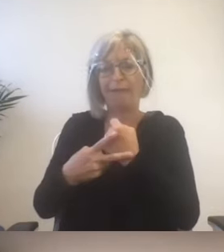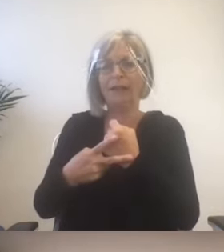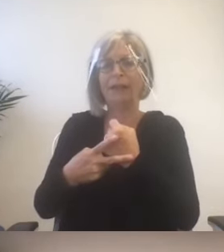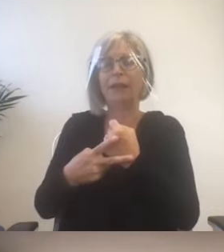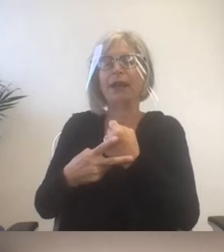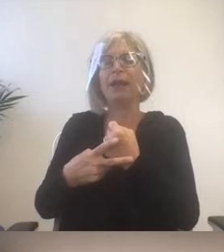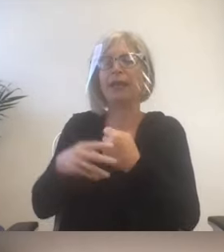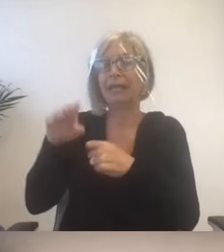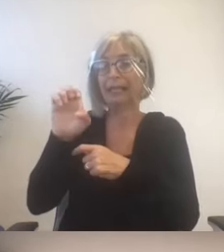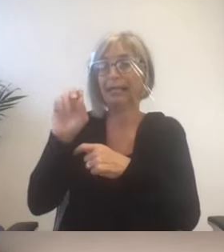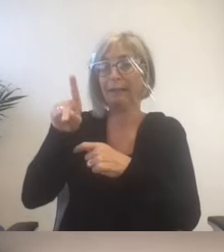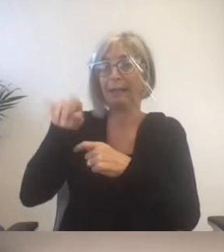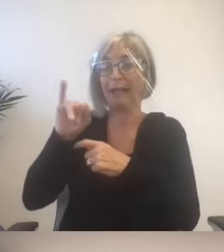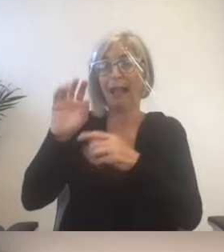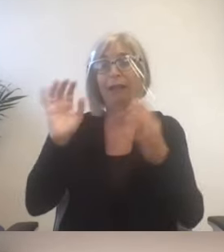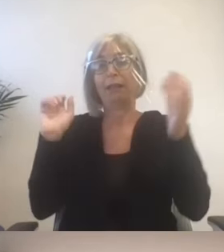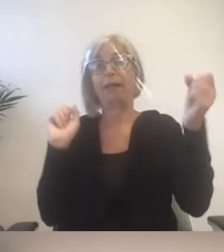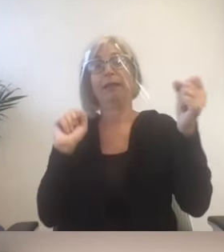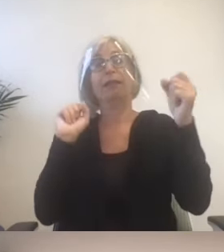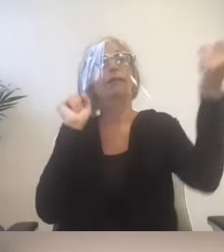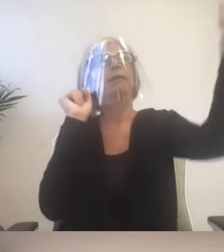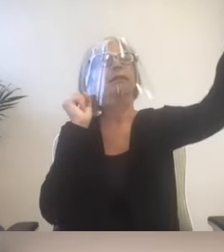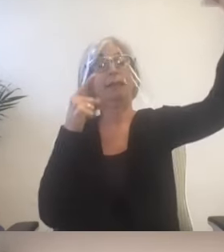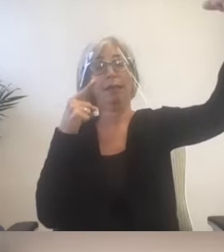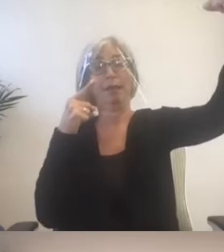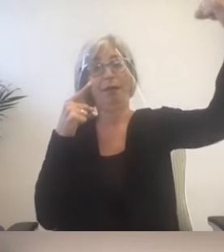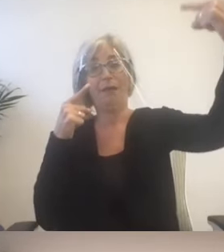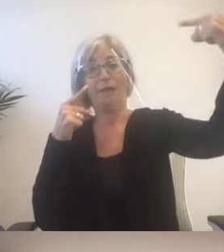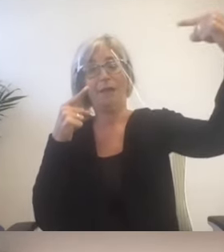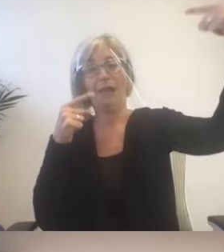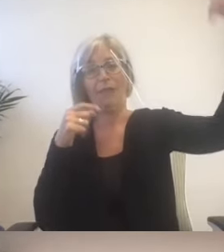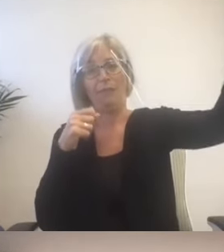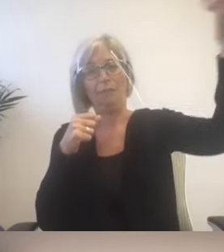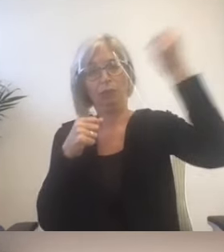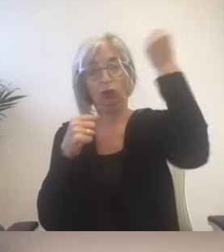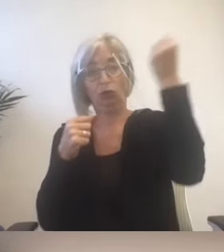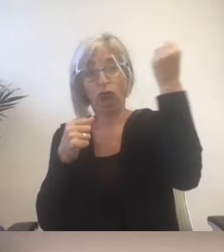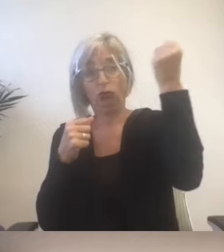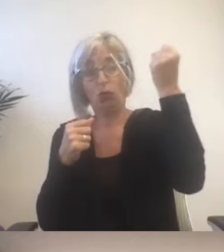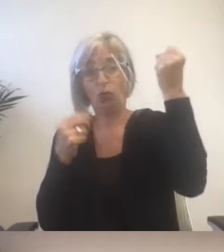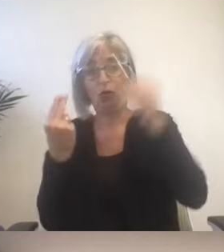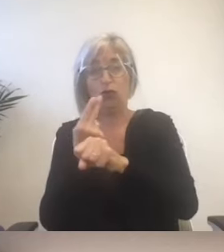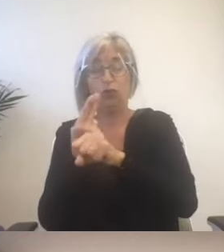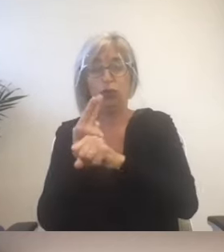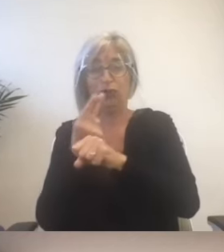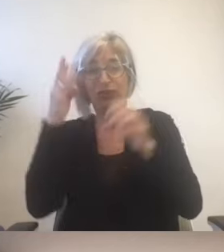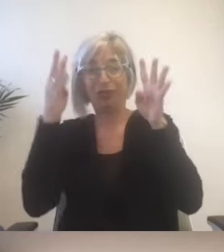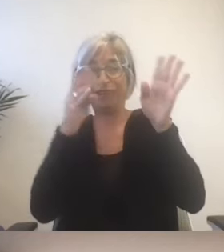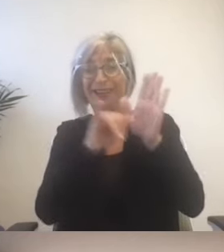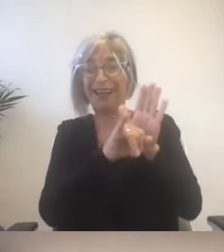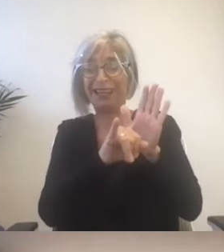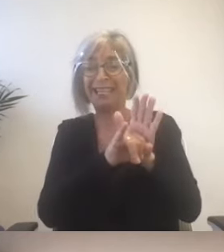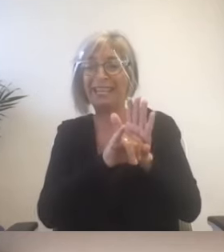is made, and then it is sent to Firestore, where it is stored with the user ID, the creation date, and the link to the